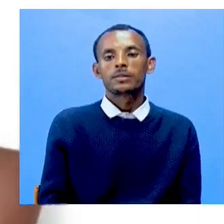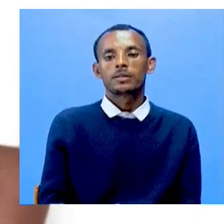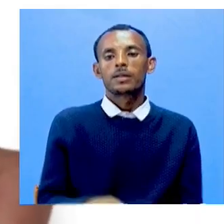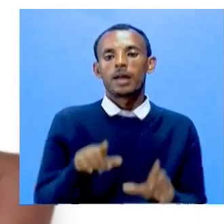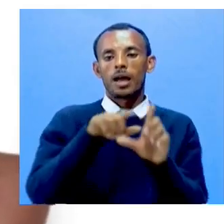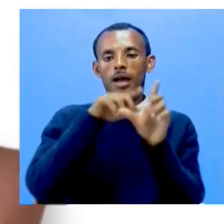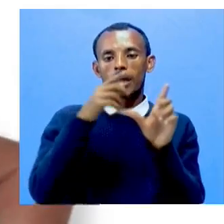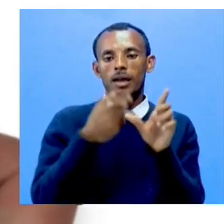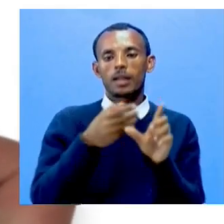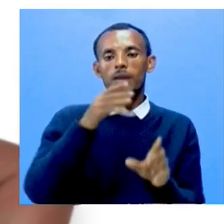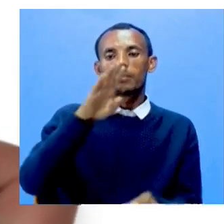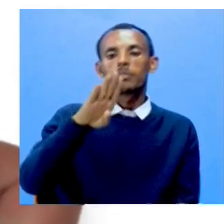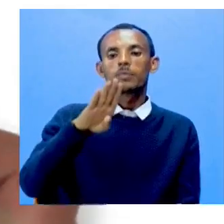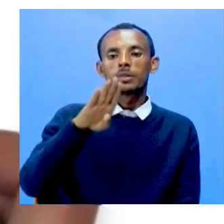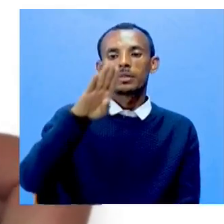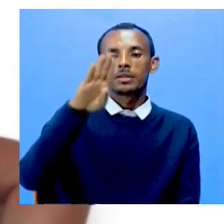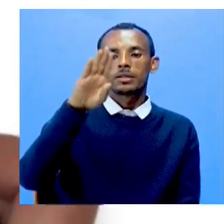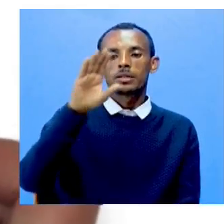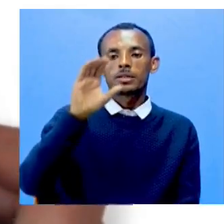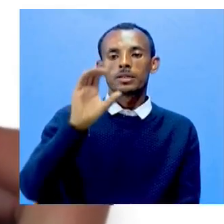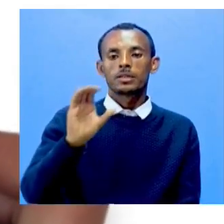angle BCD.